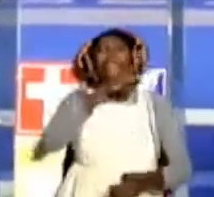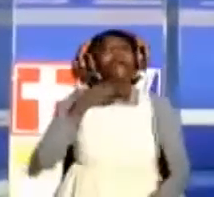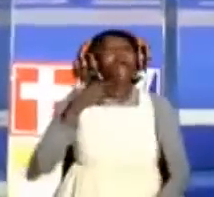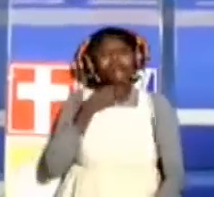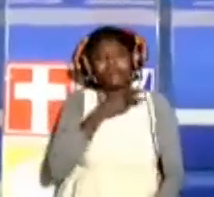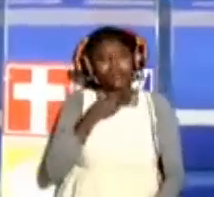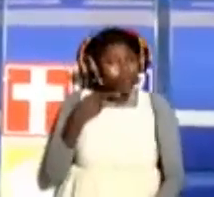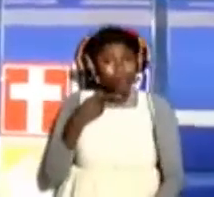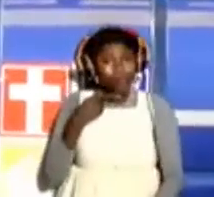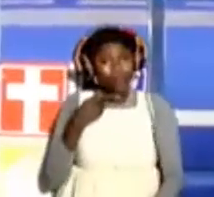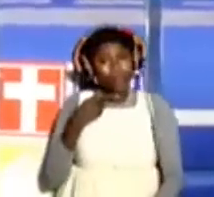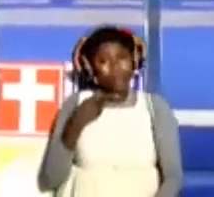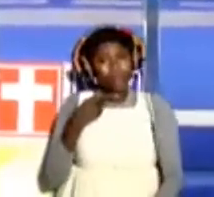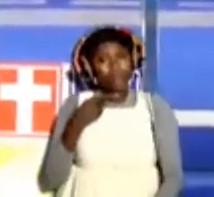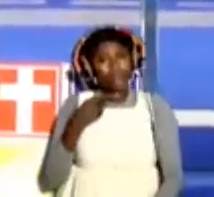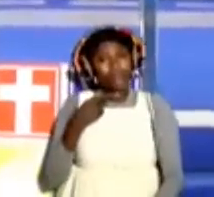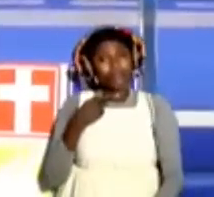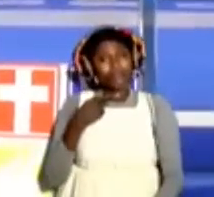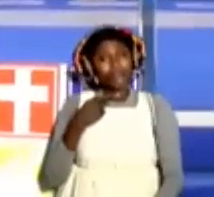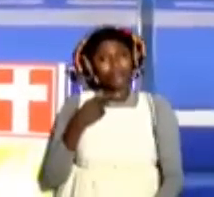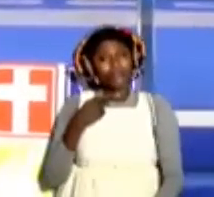God,